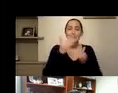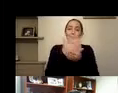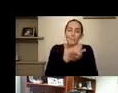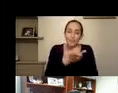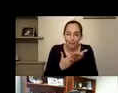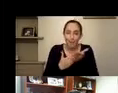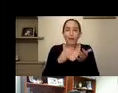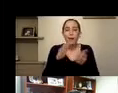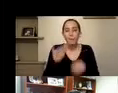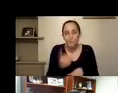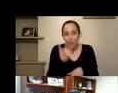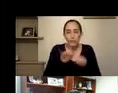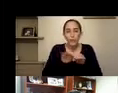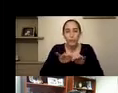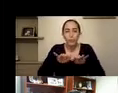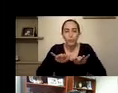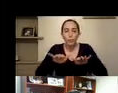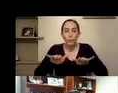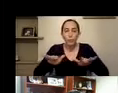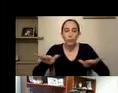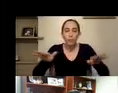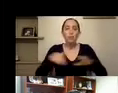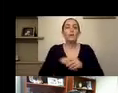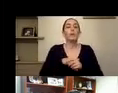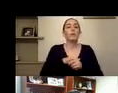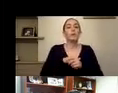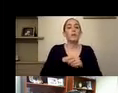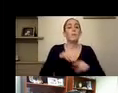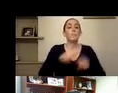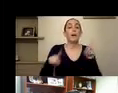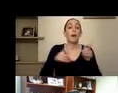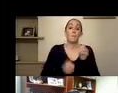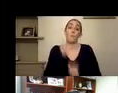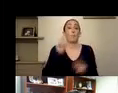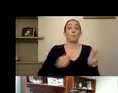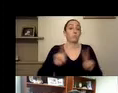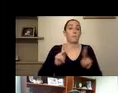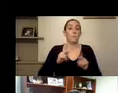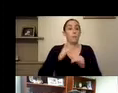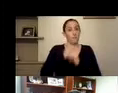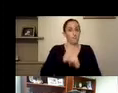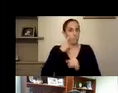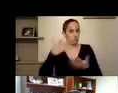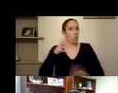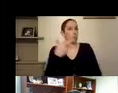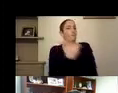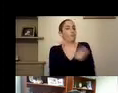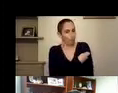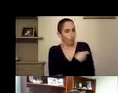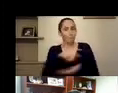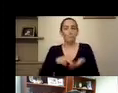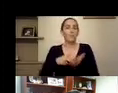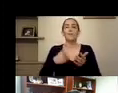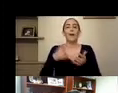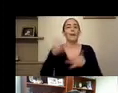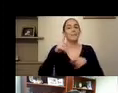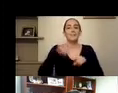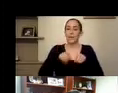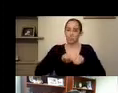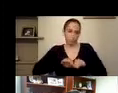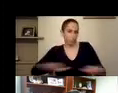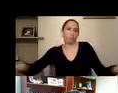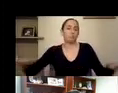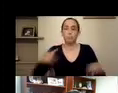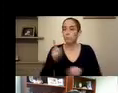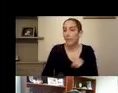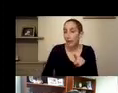circulating, everyone around them pretty much is immune, so transmission isn't allowed to proceed. And under this circumstance, we would expect